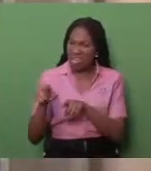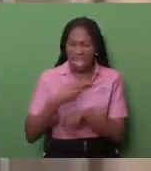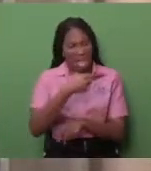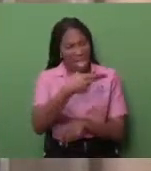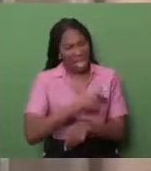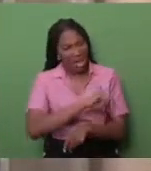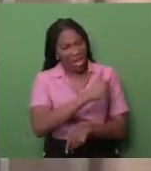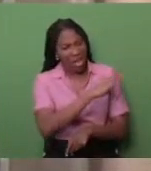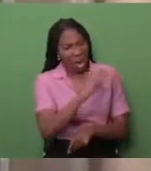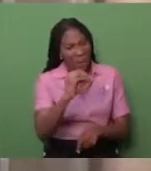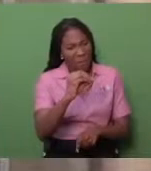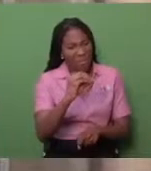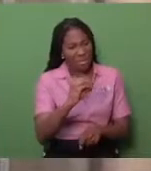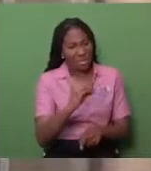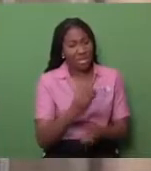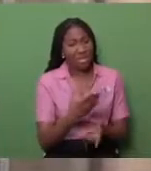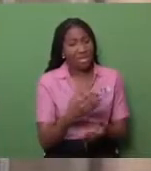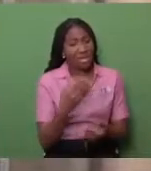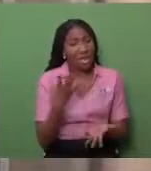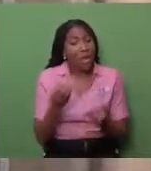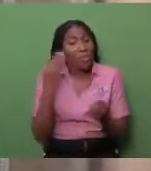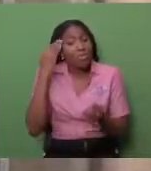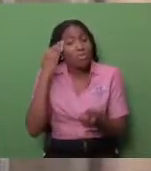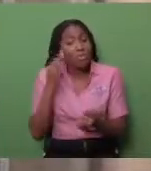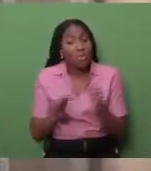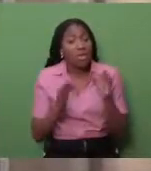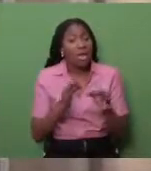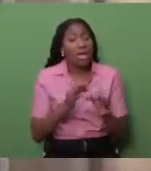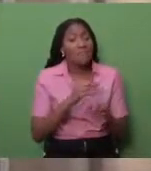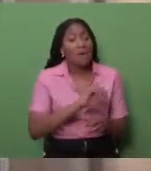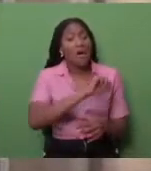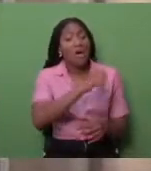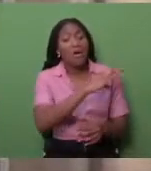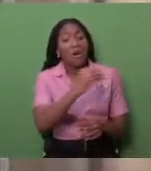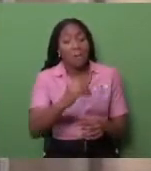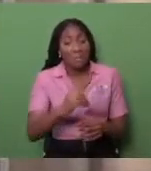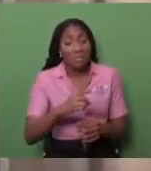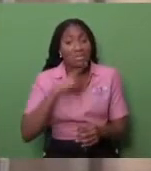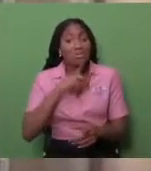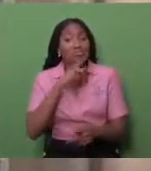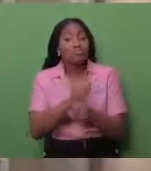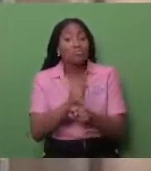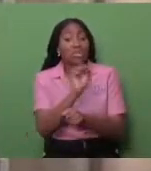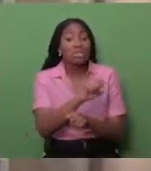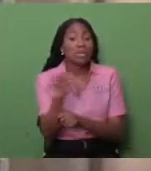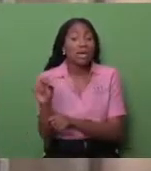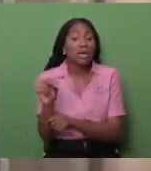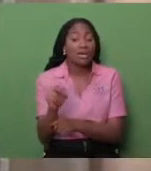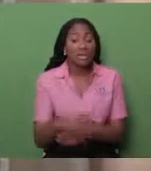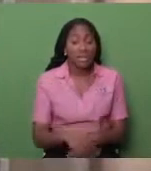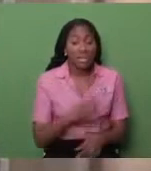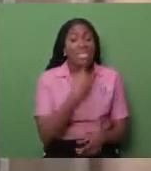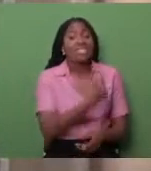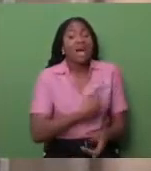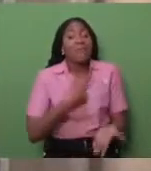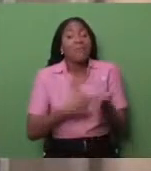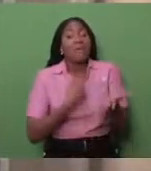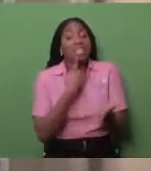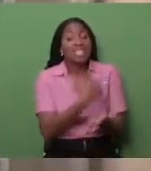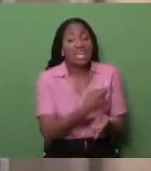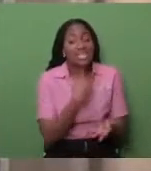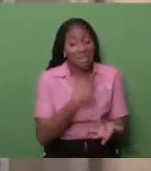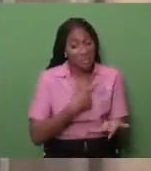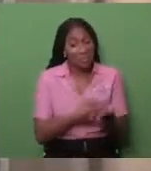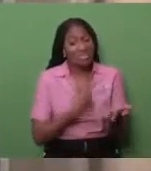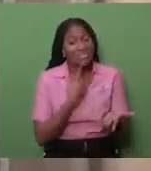say, because I don't think the country ever found out. Maybe he could tell us what Fitch said. I say, madam, it will